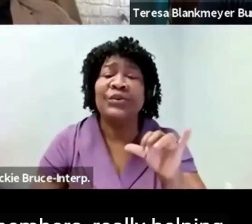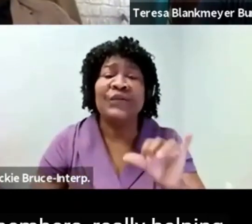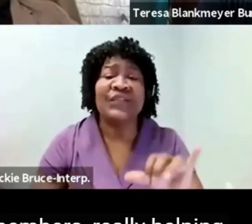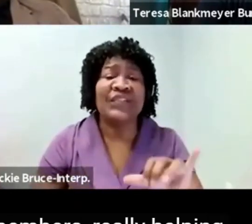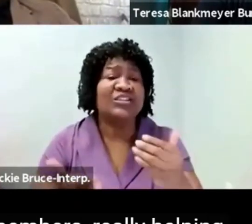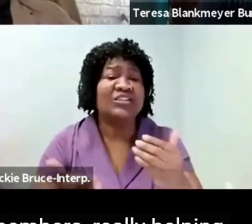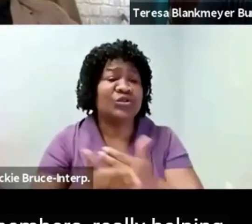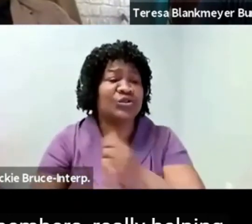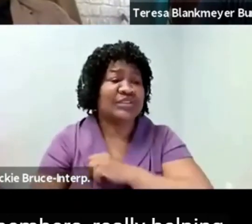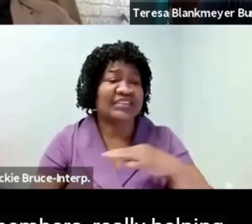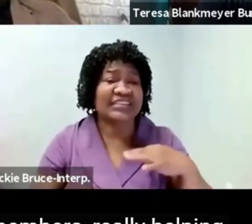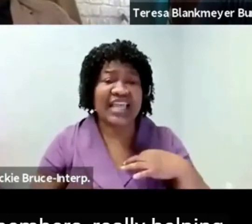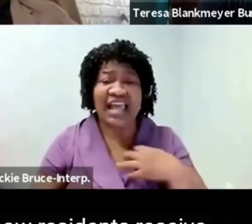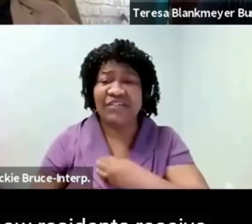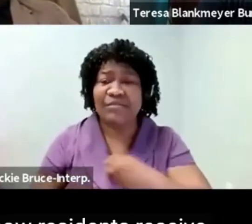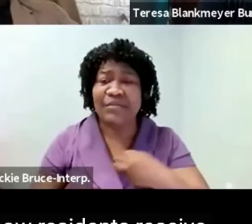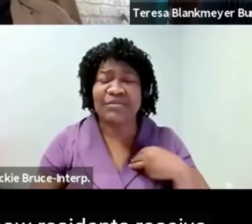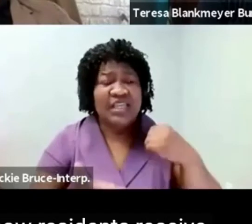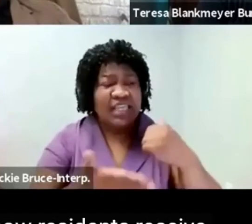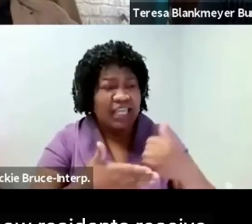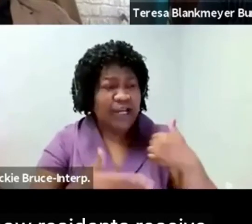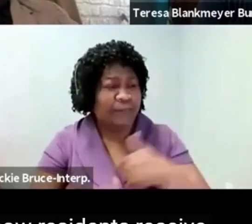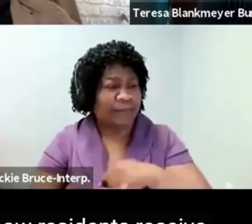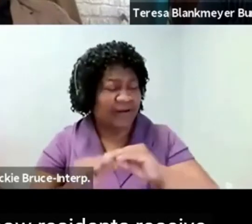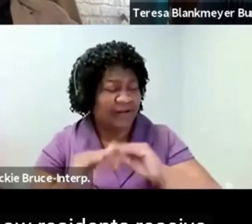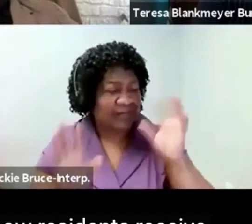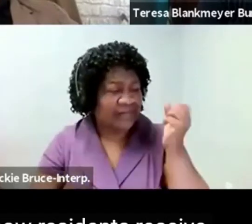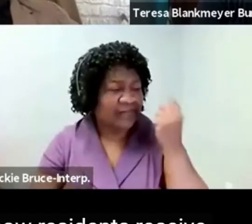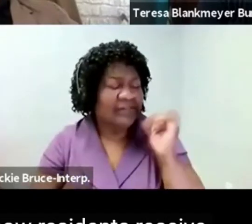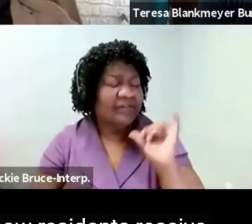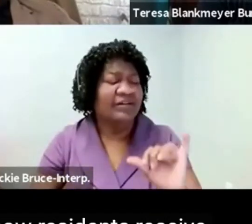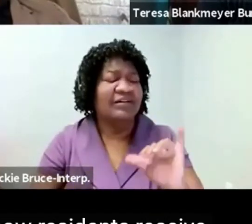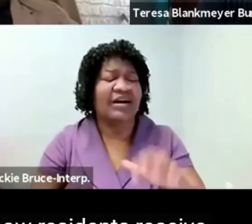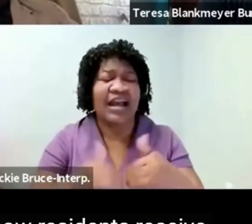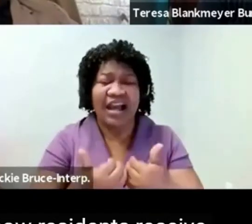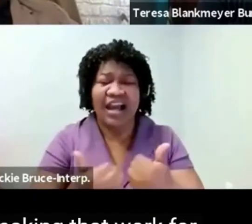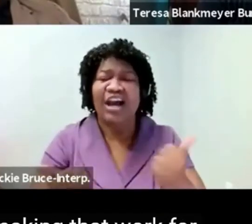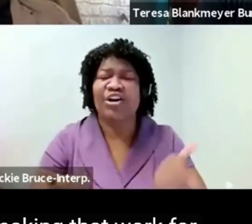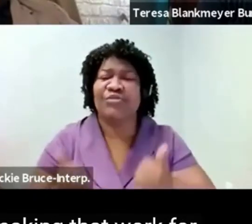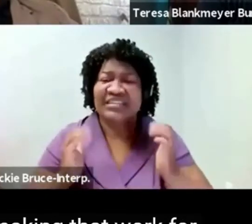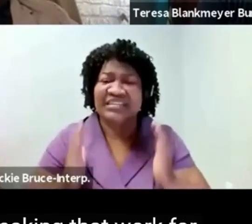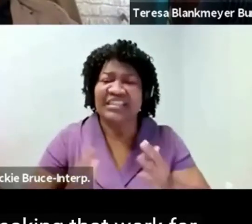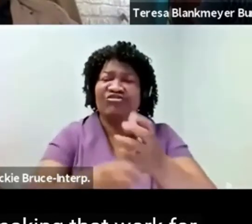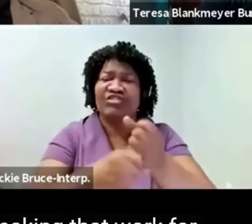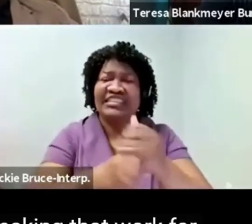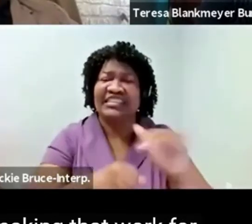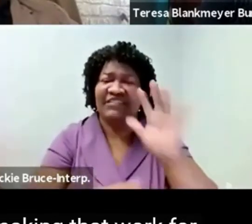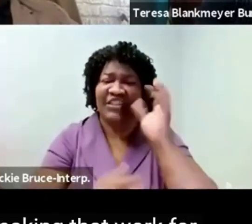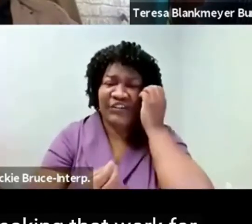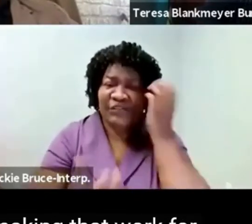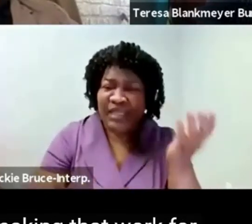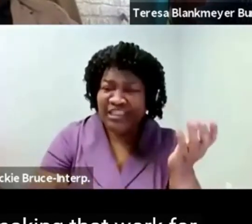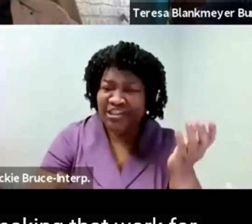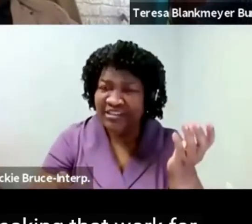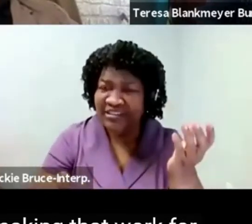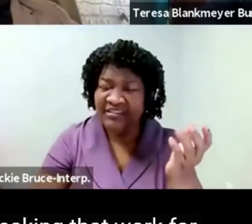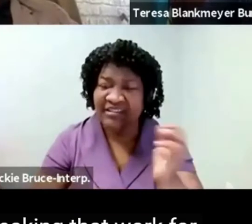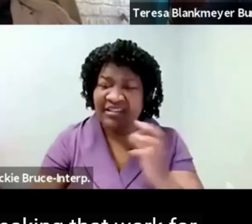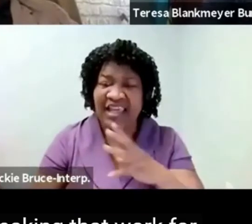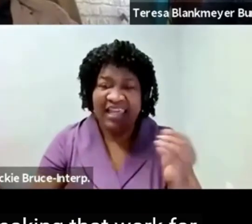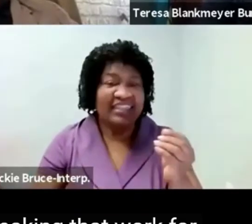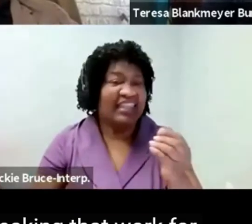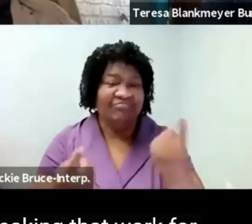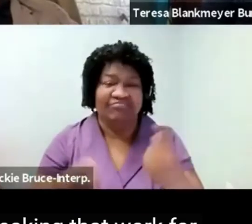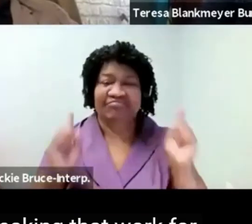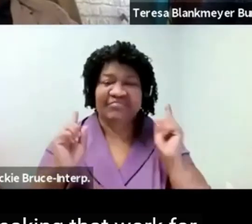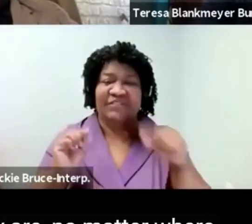new staff members, really helping us understand where and how residents receive their information, and then making that work